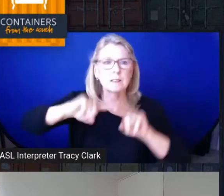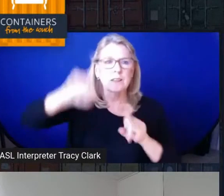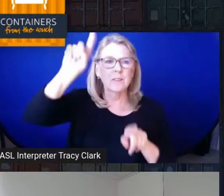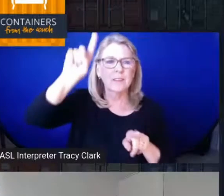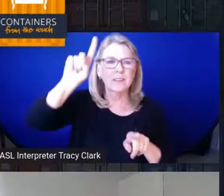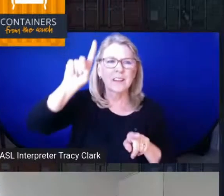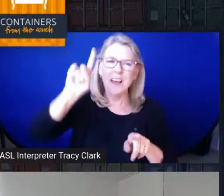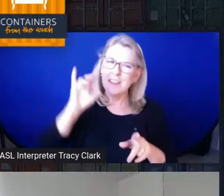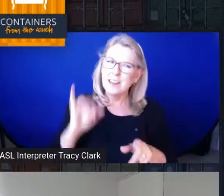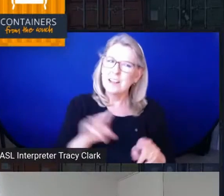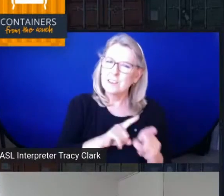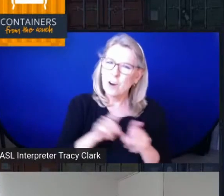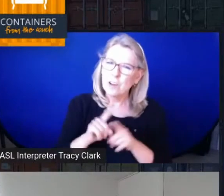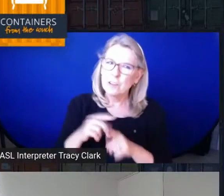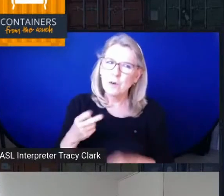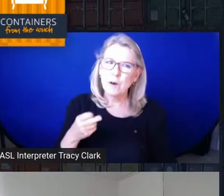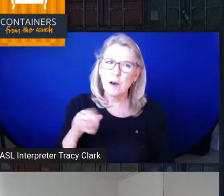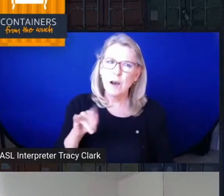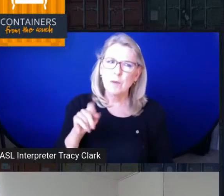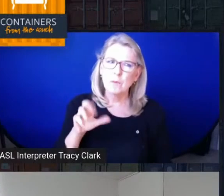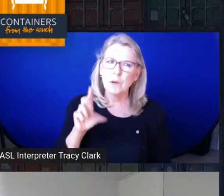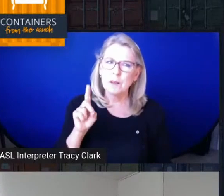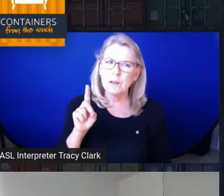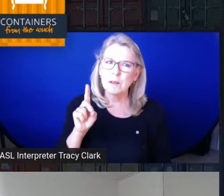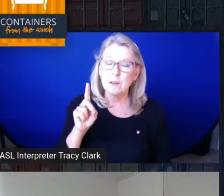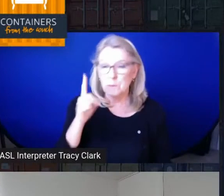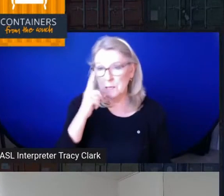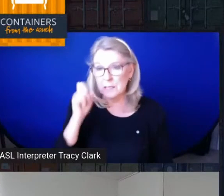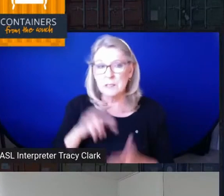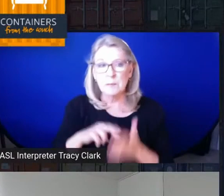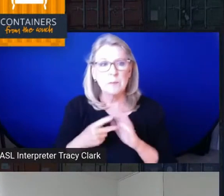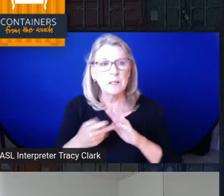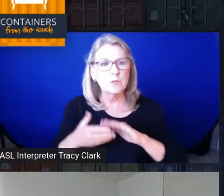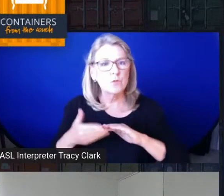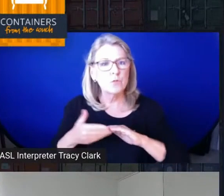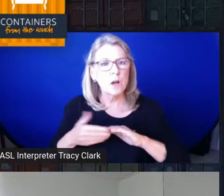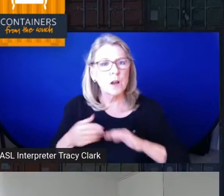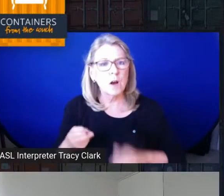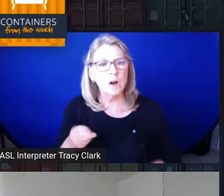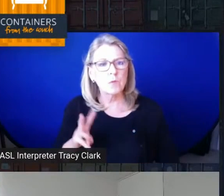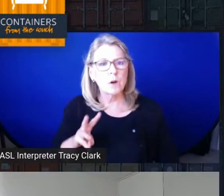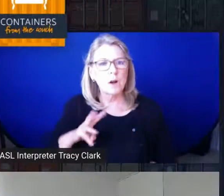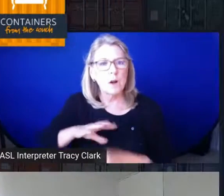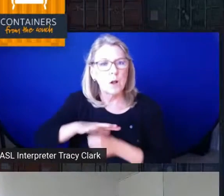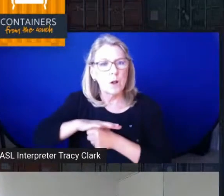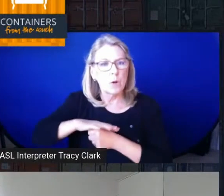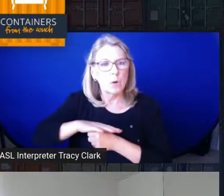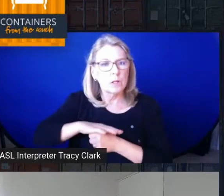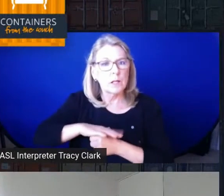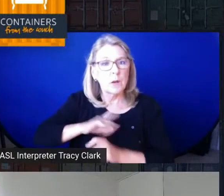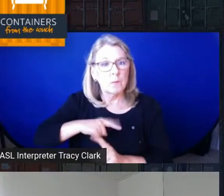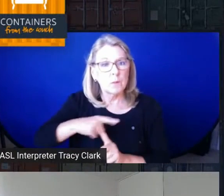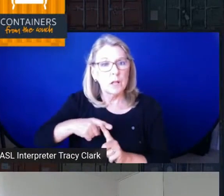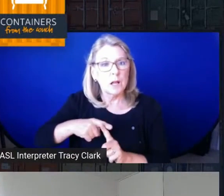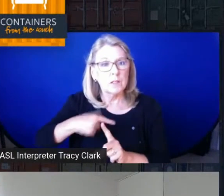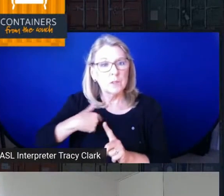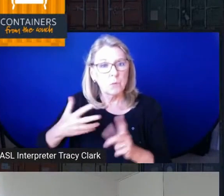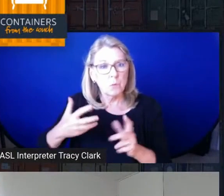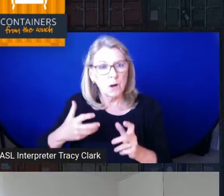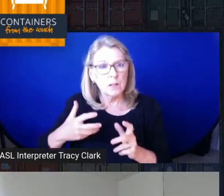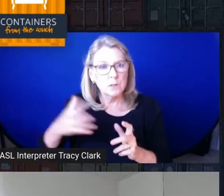that you're going to be running that hardware locally, and you're also looking to pick up machines that may be running a